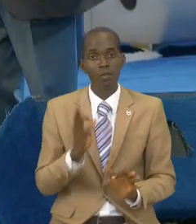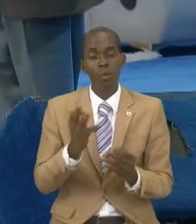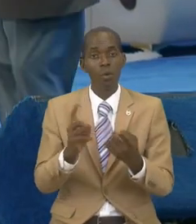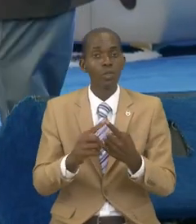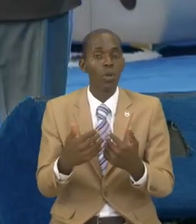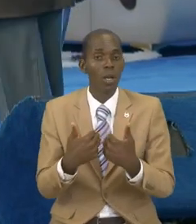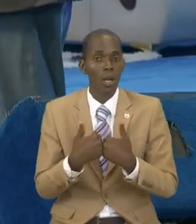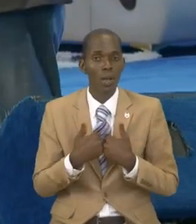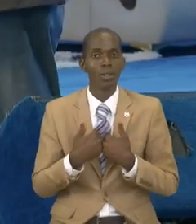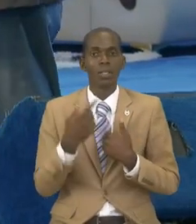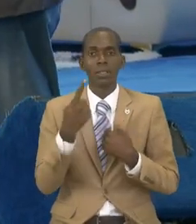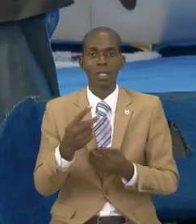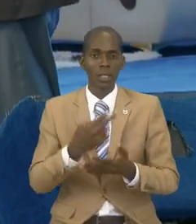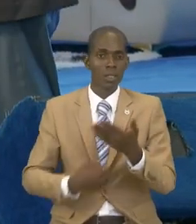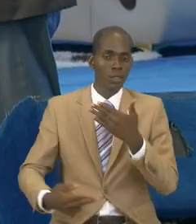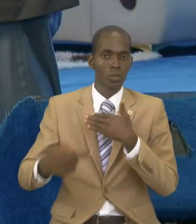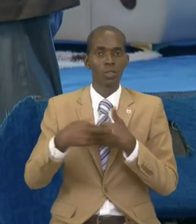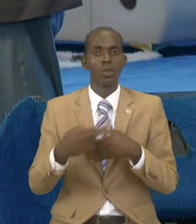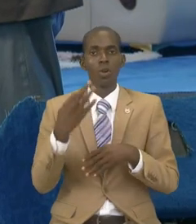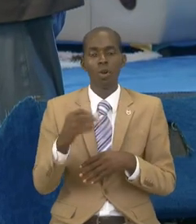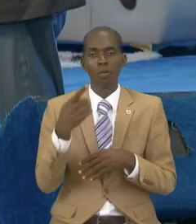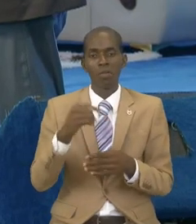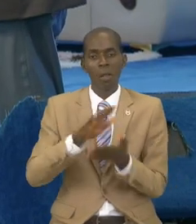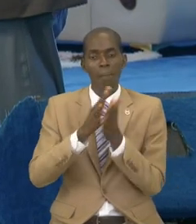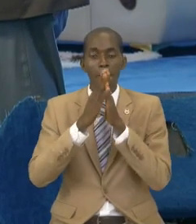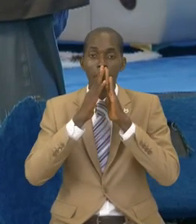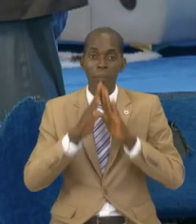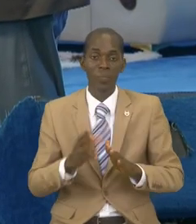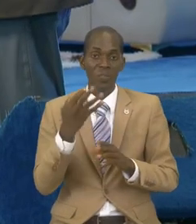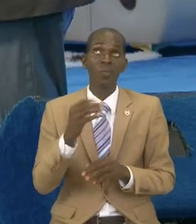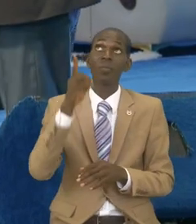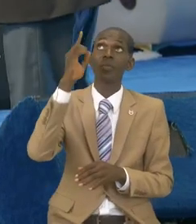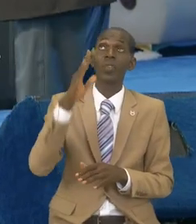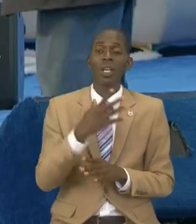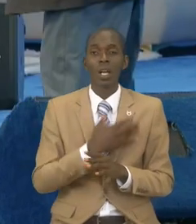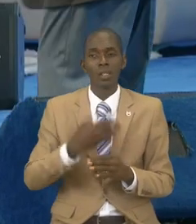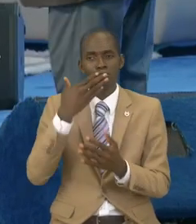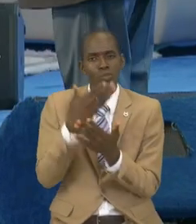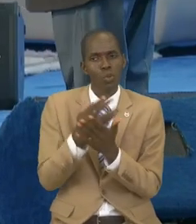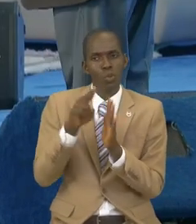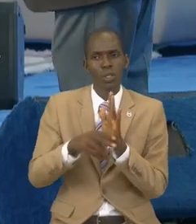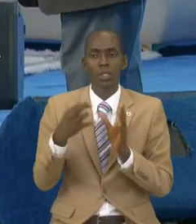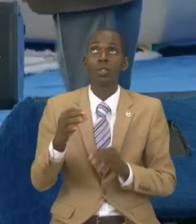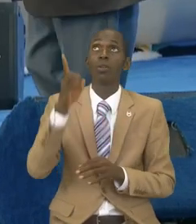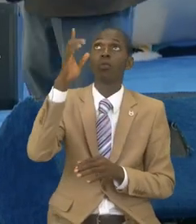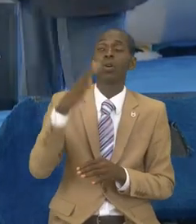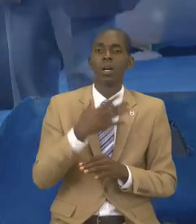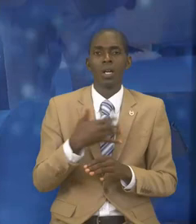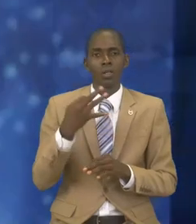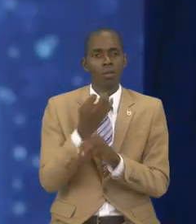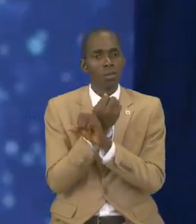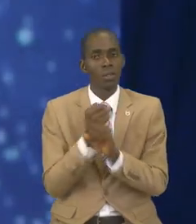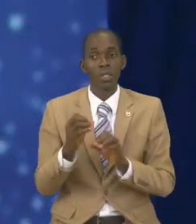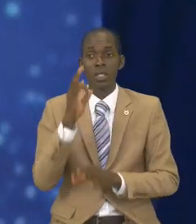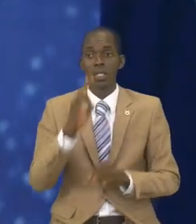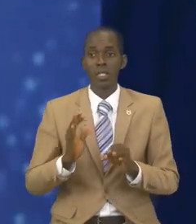the restoration of the peace of God and of the goodness of God and of salvation, if our names